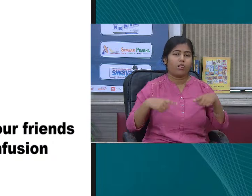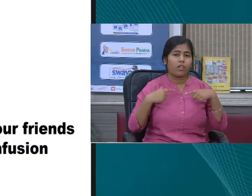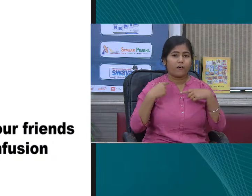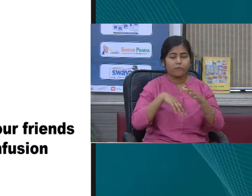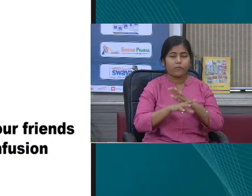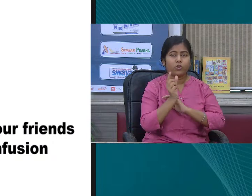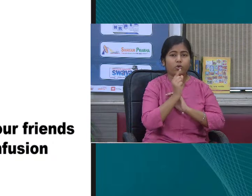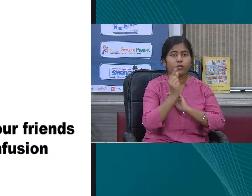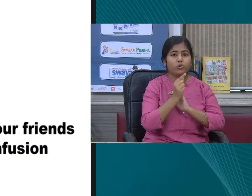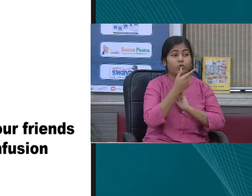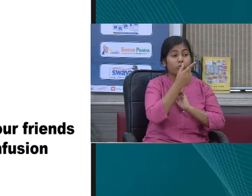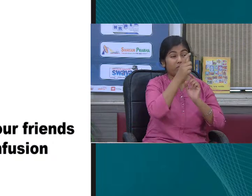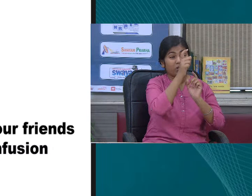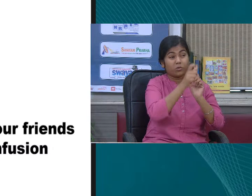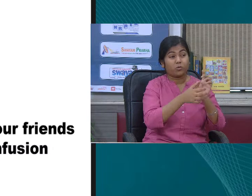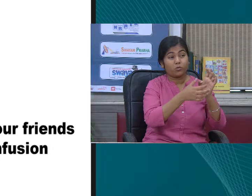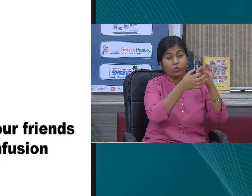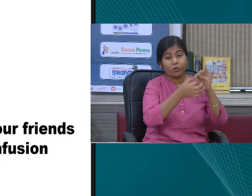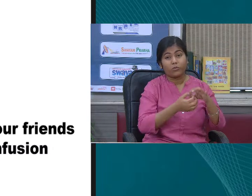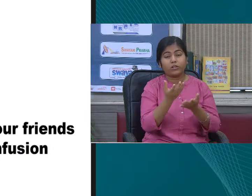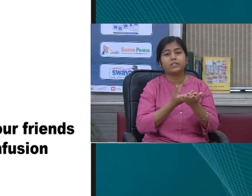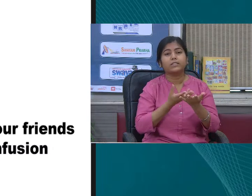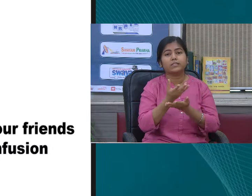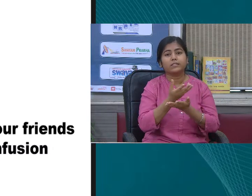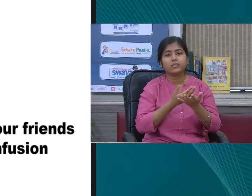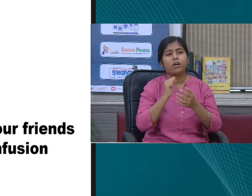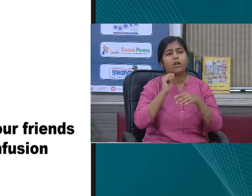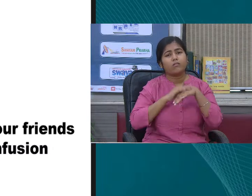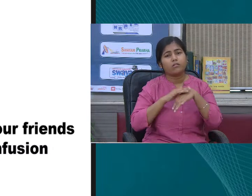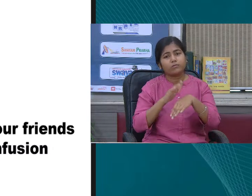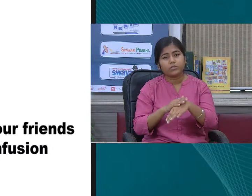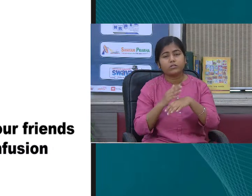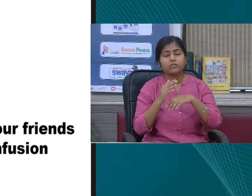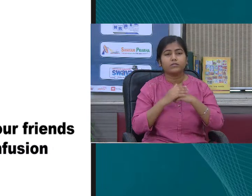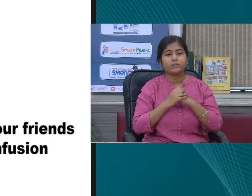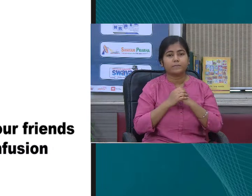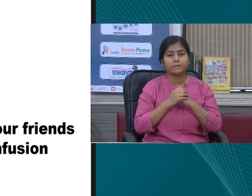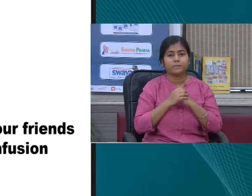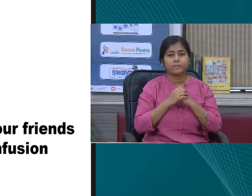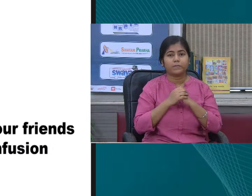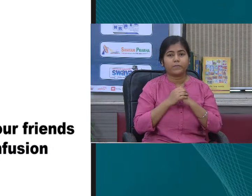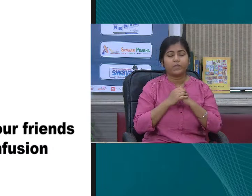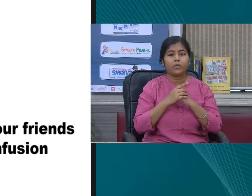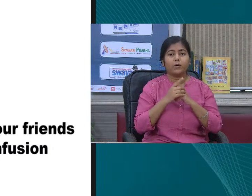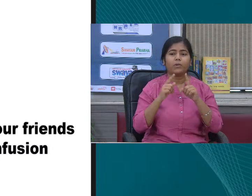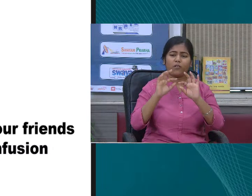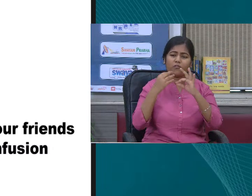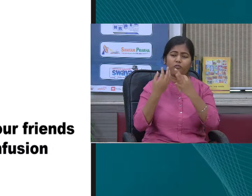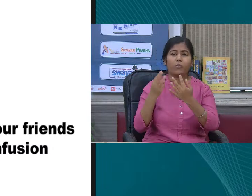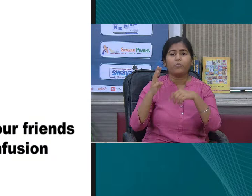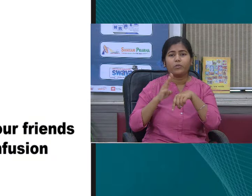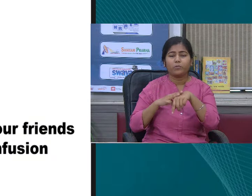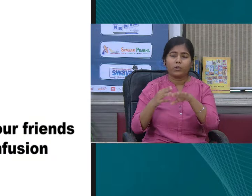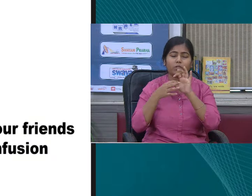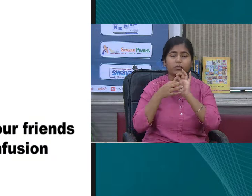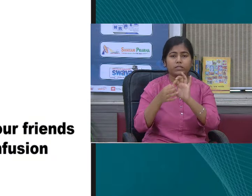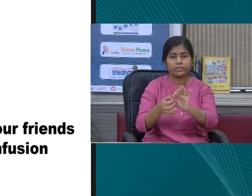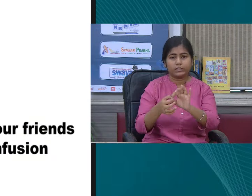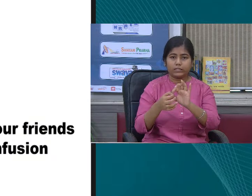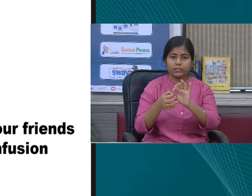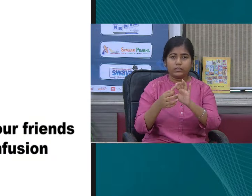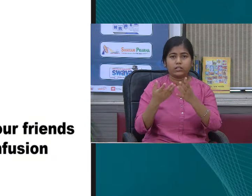discuss forgetfulness, experience, friends and family members, which led them in a situation